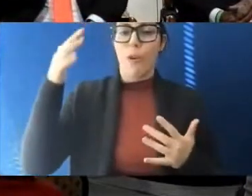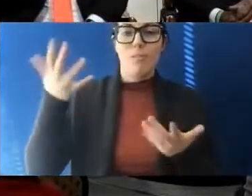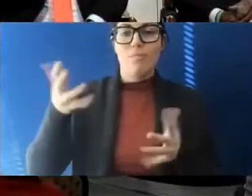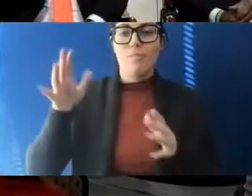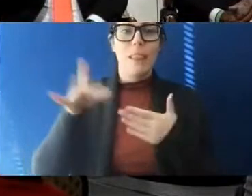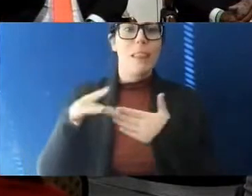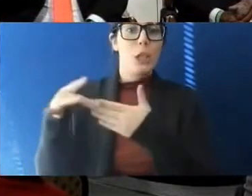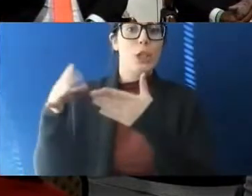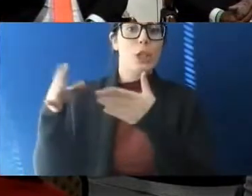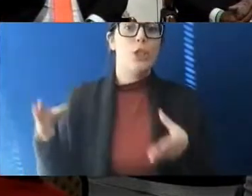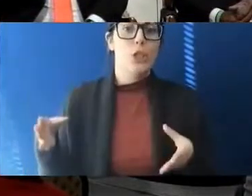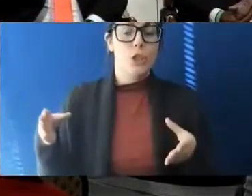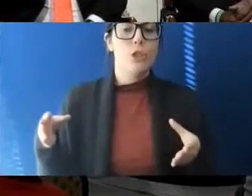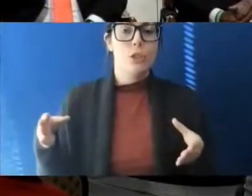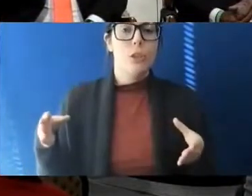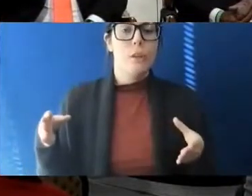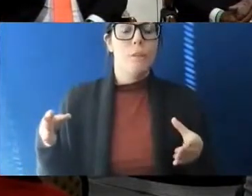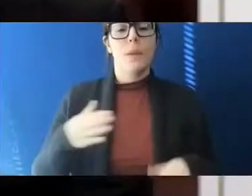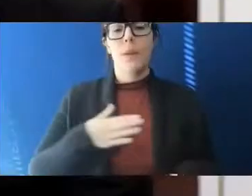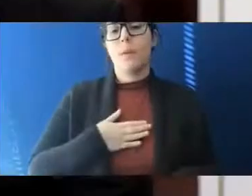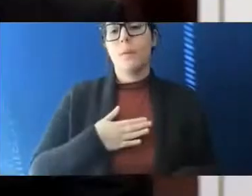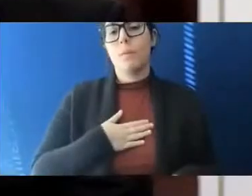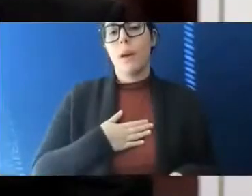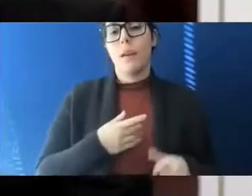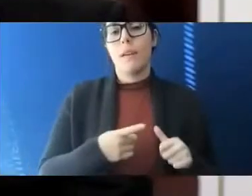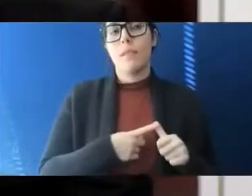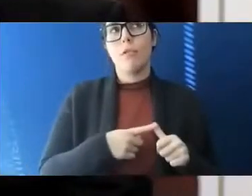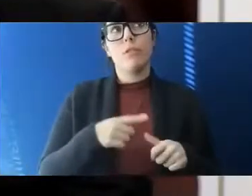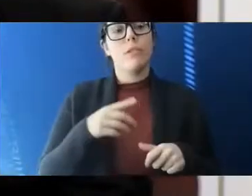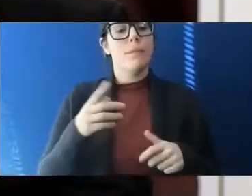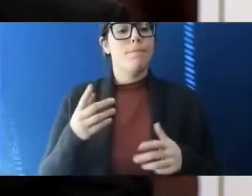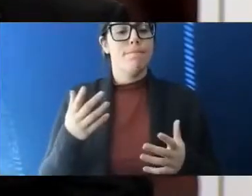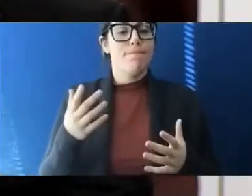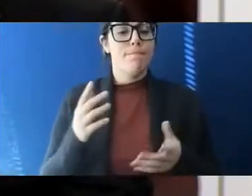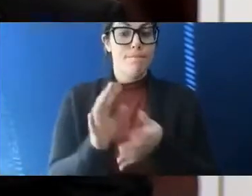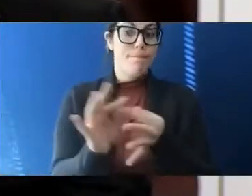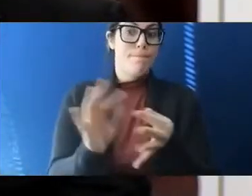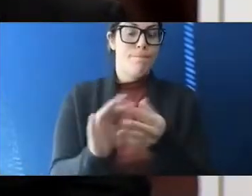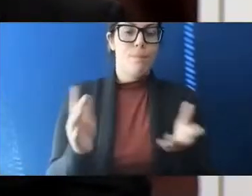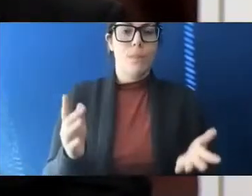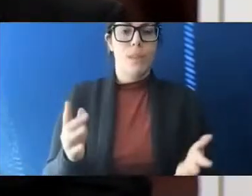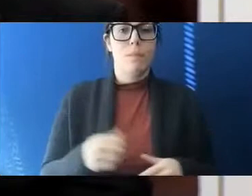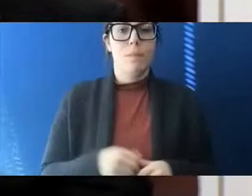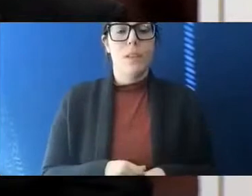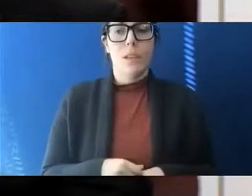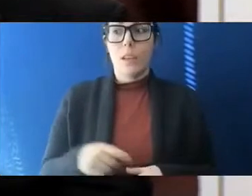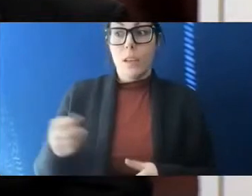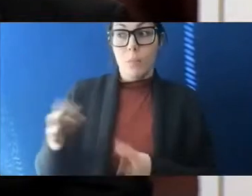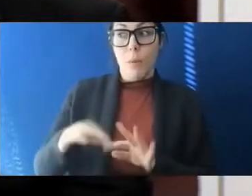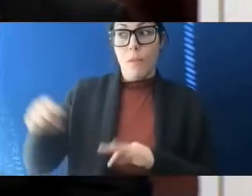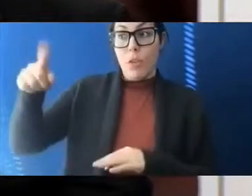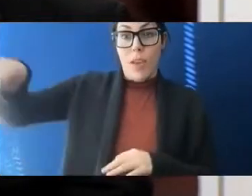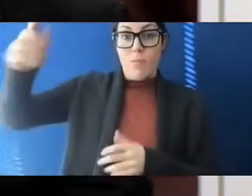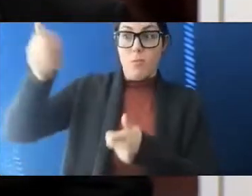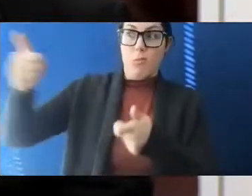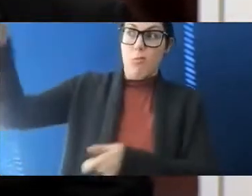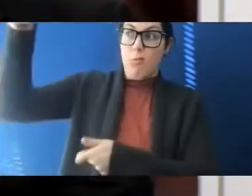leaders, my first request will be acknowledge that we exist. It's something